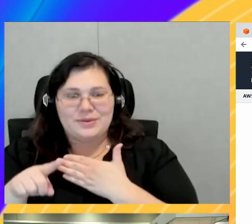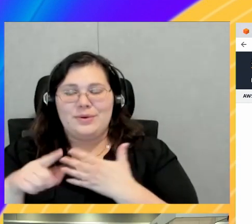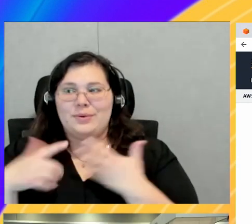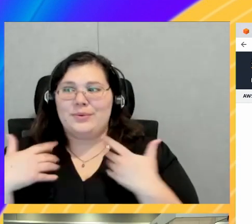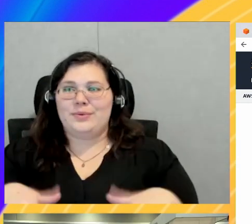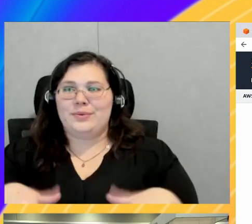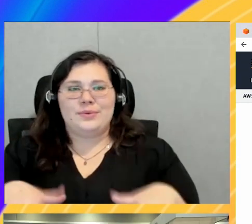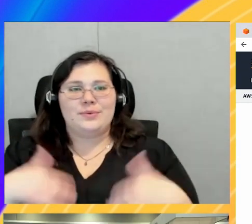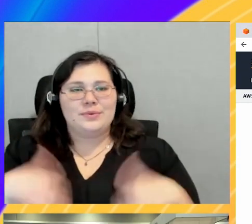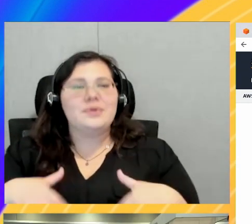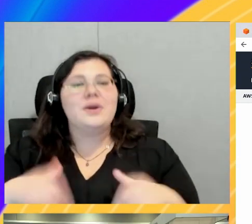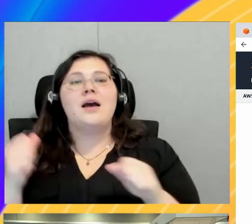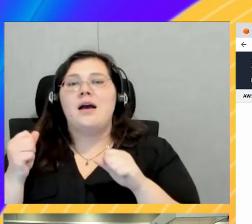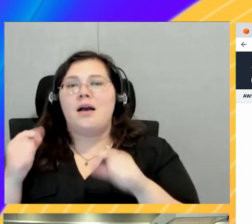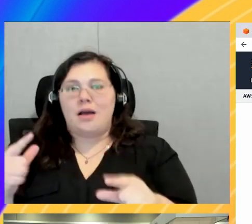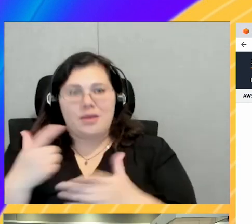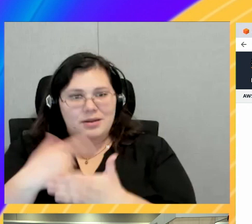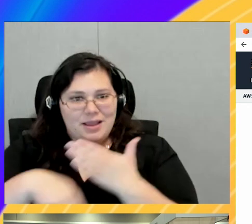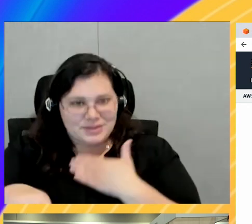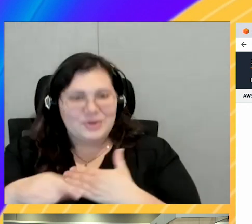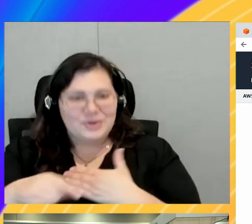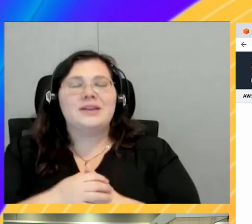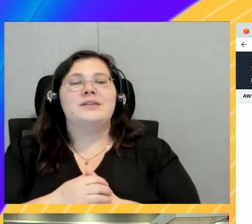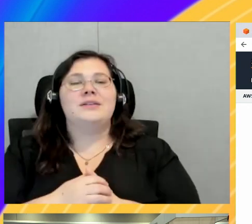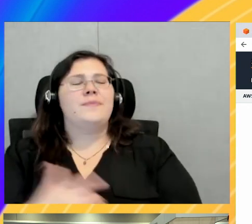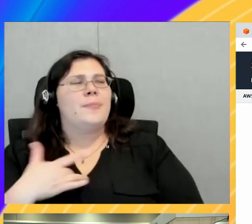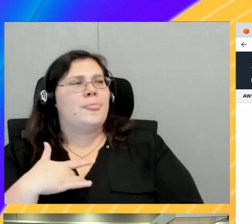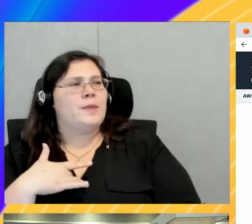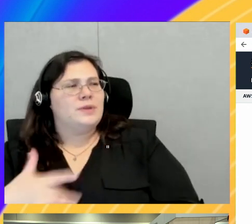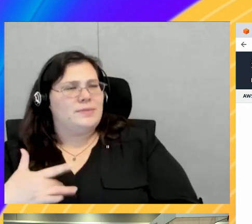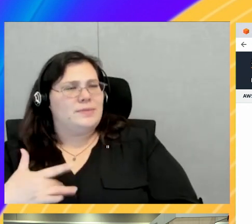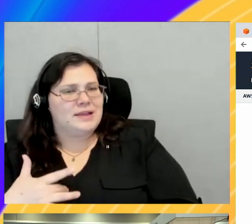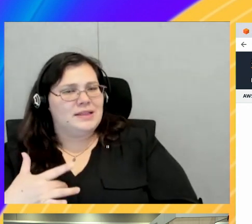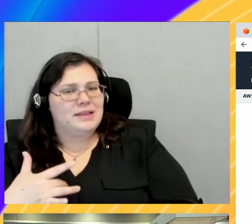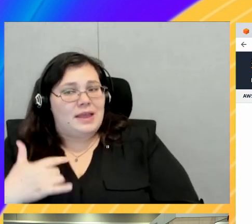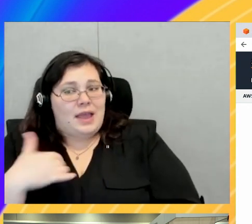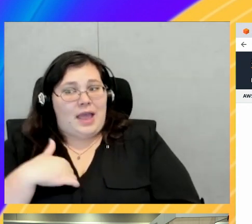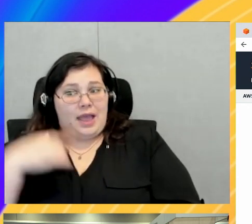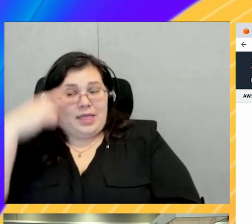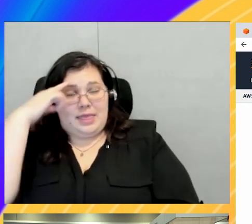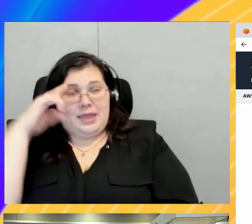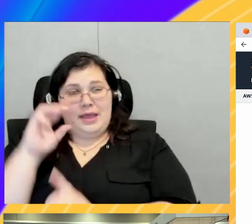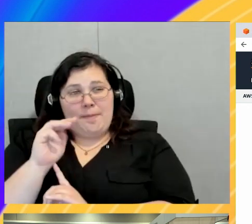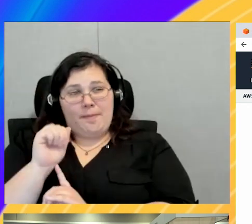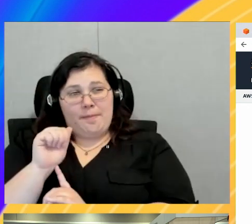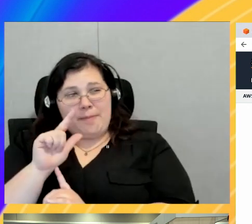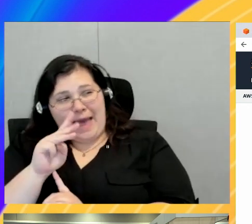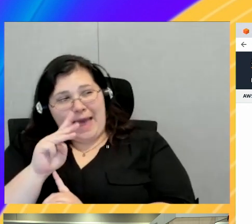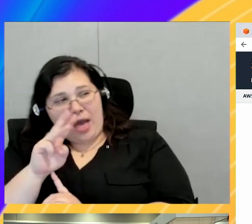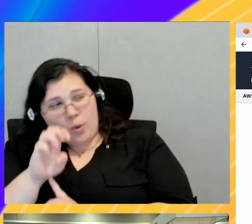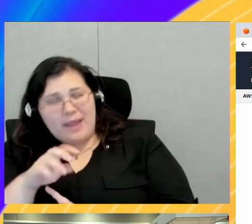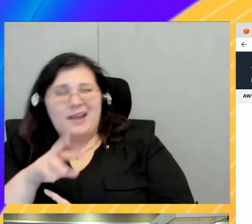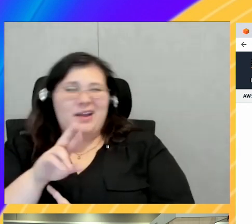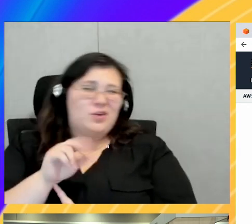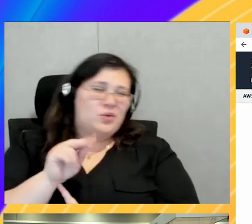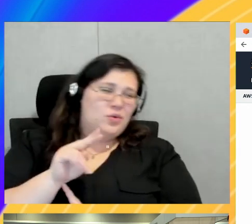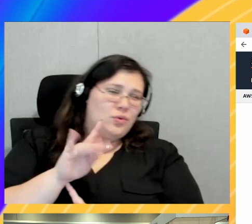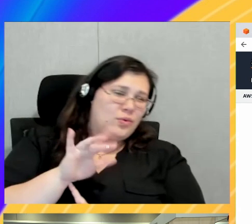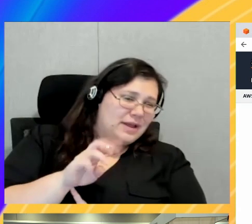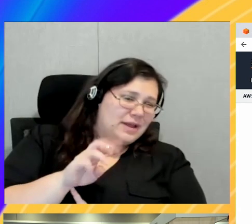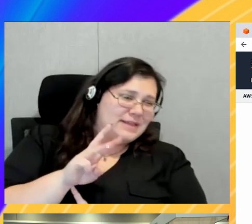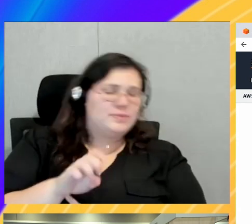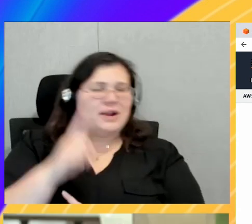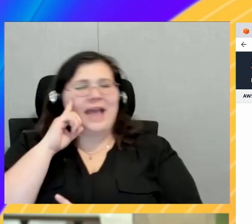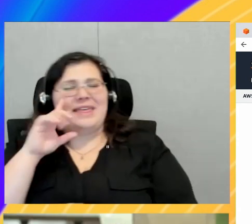all next week. So typically when I think of malware or ransomware, I think of data getting encrypted somehow